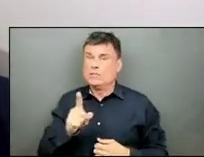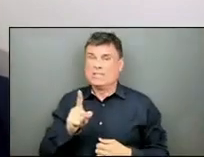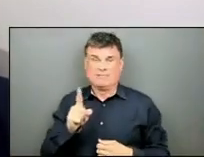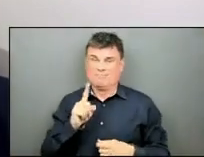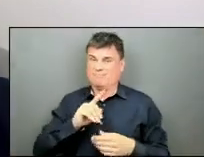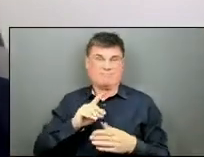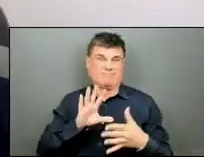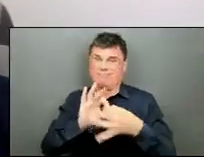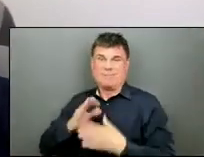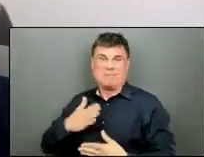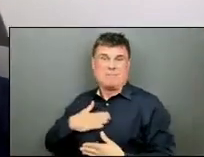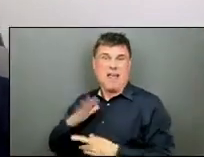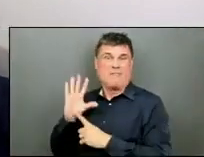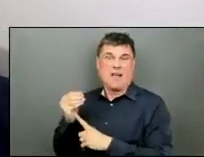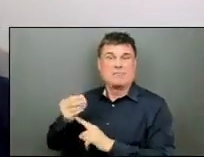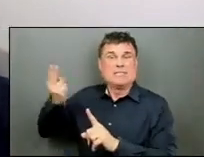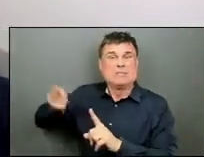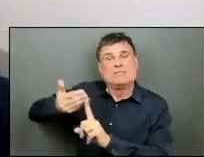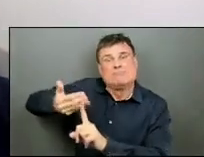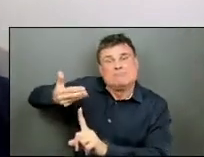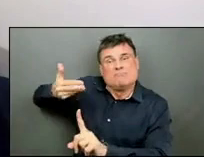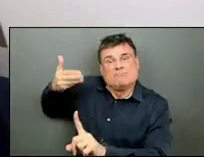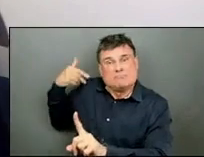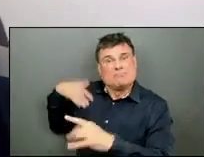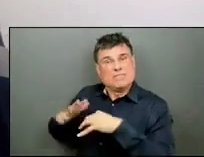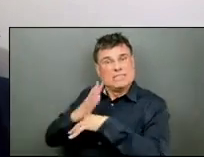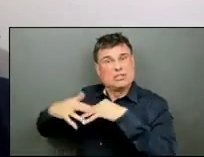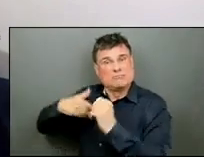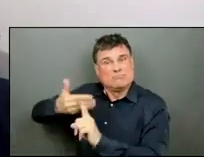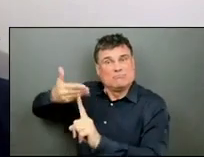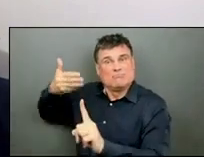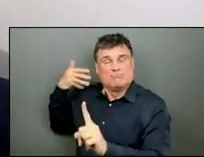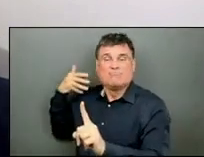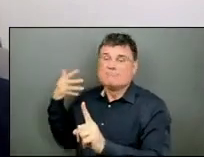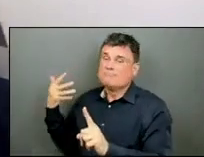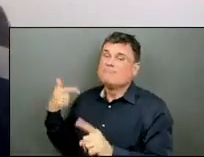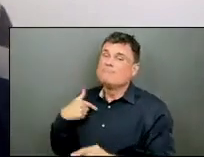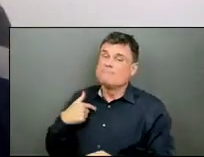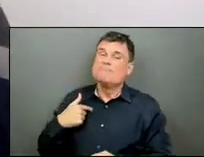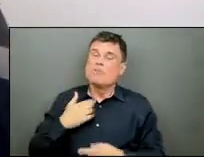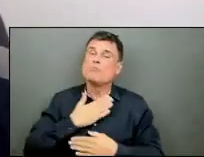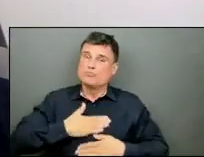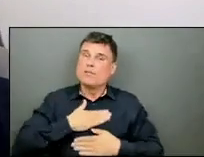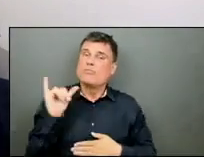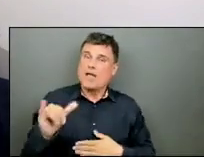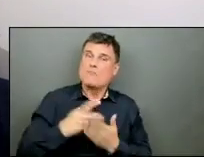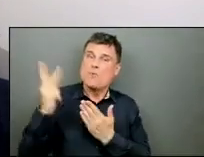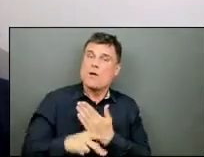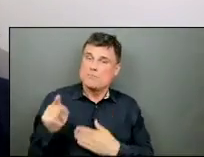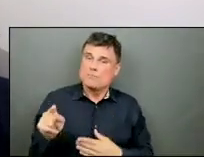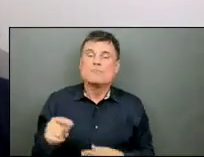really imagine before. So I really appreciate that. It's allowed me to strengthen the ties with